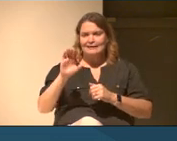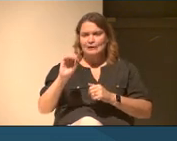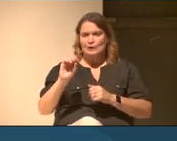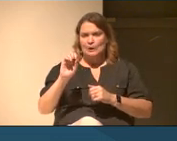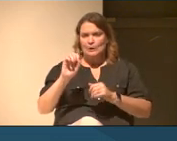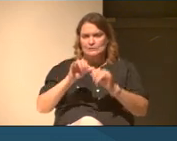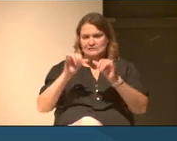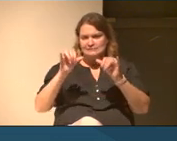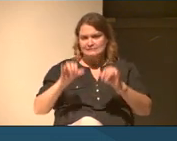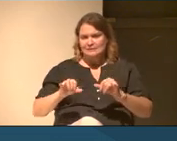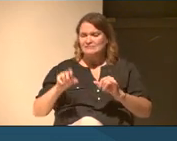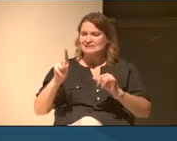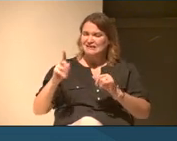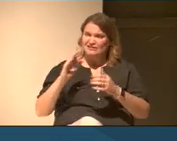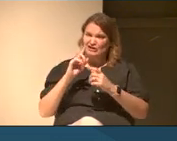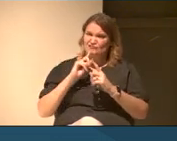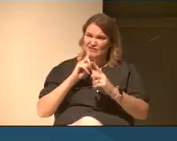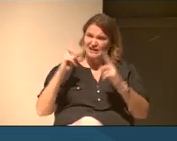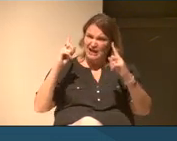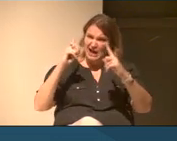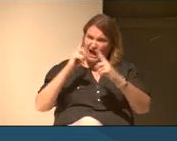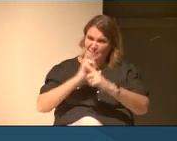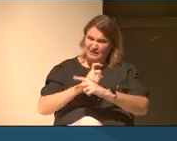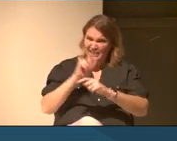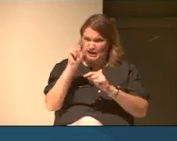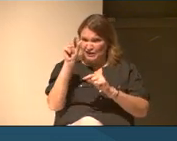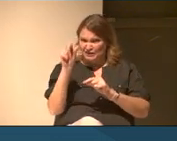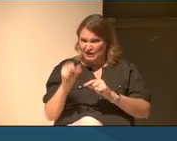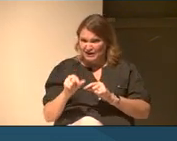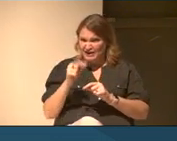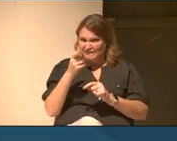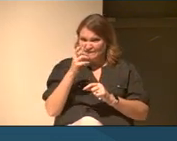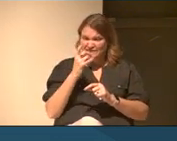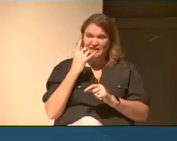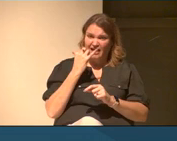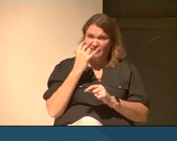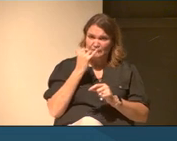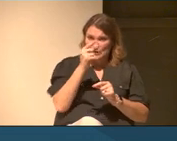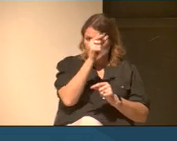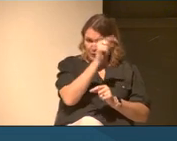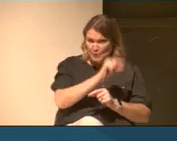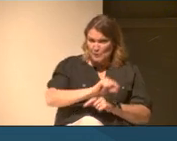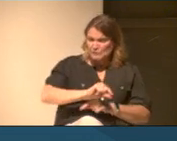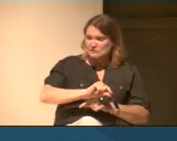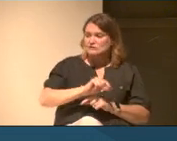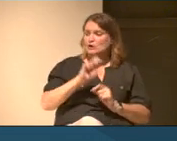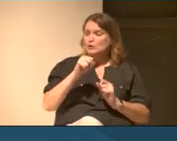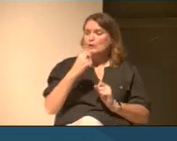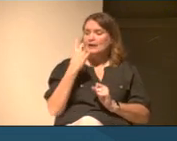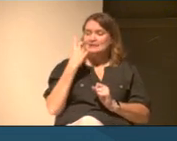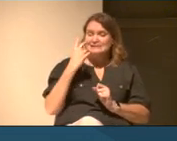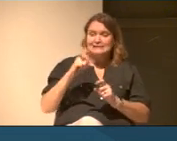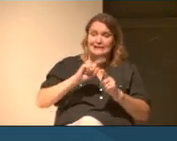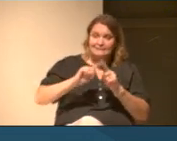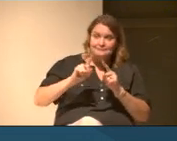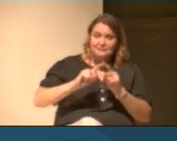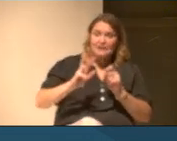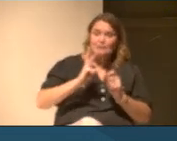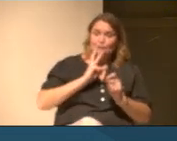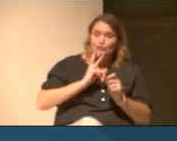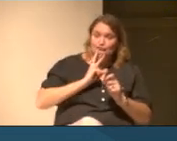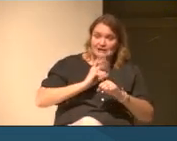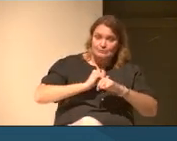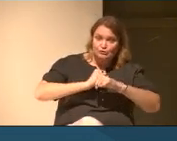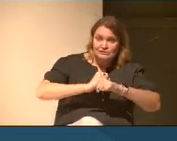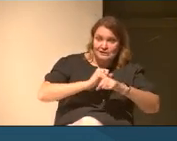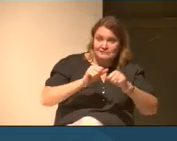on the coast of California. All those little red dots, which are kind of tiny, but I hope you can see, are parts of a network of marine protected areas. But some of the